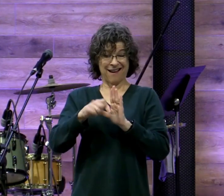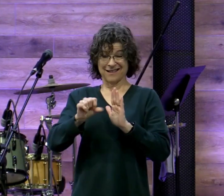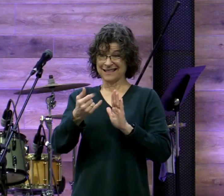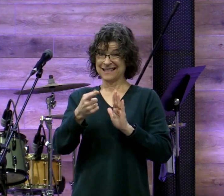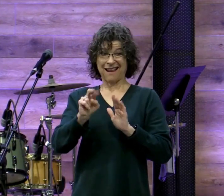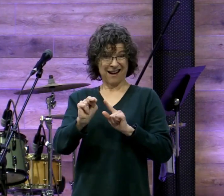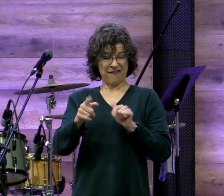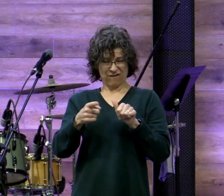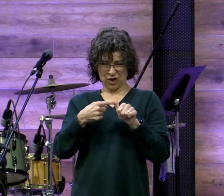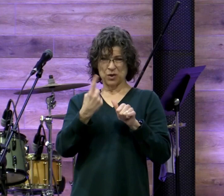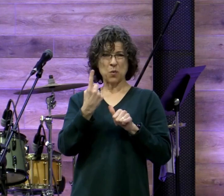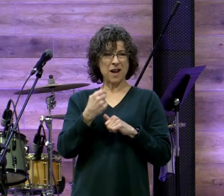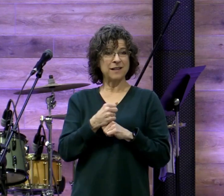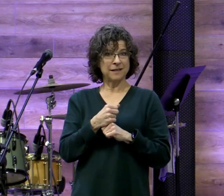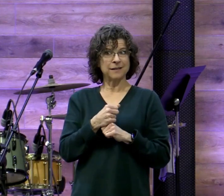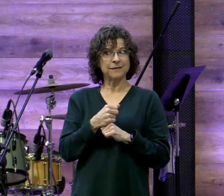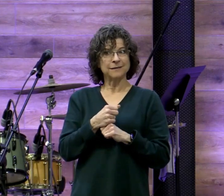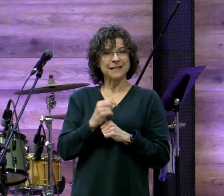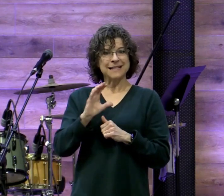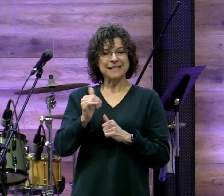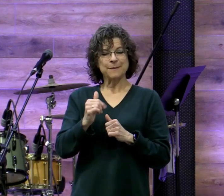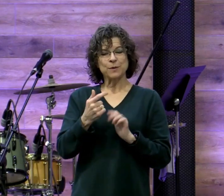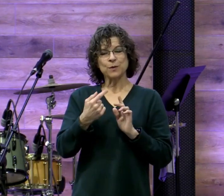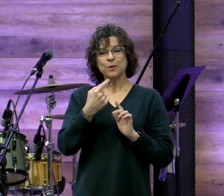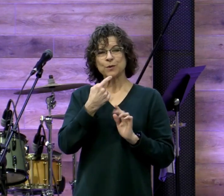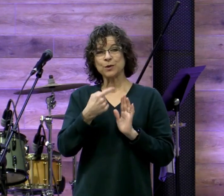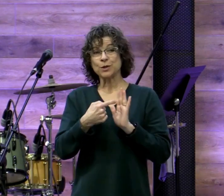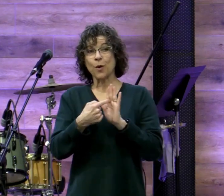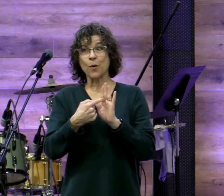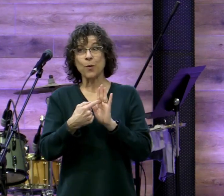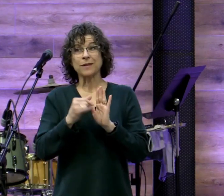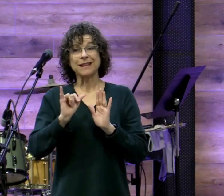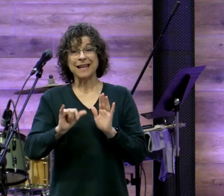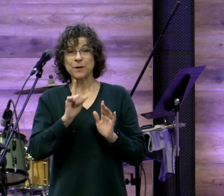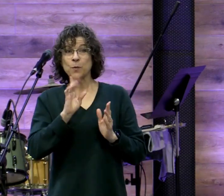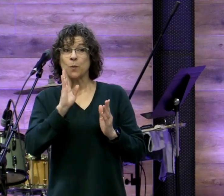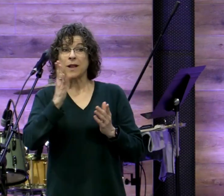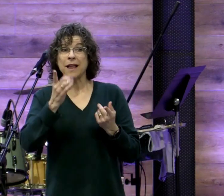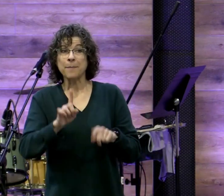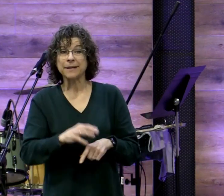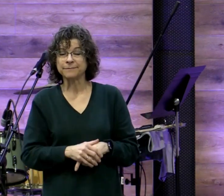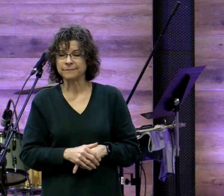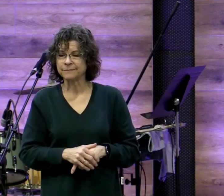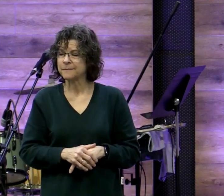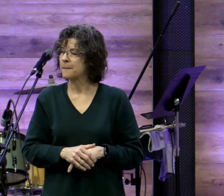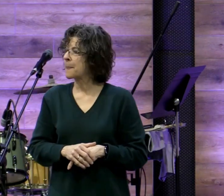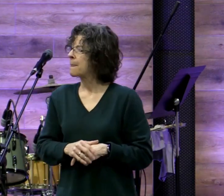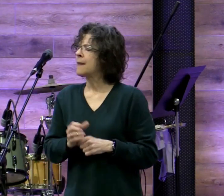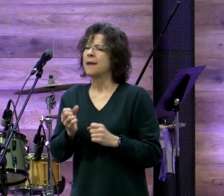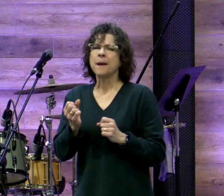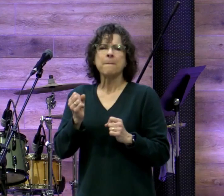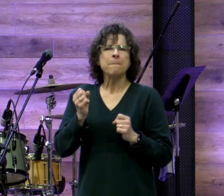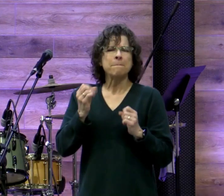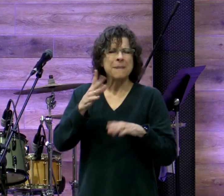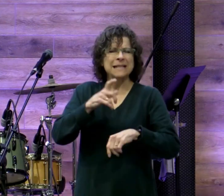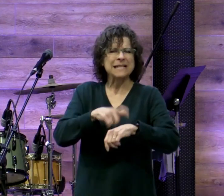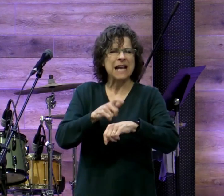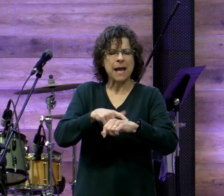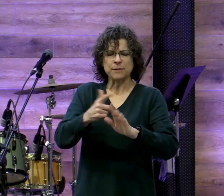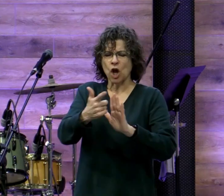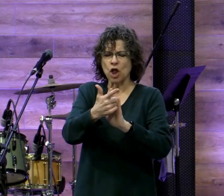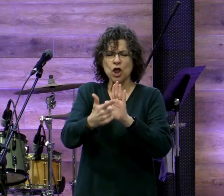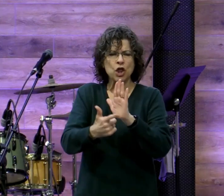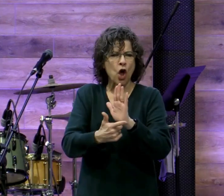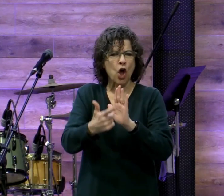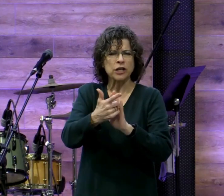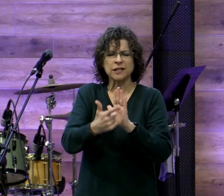See, in the Old Testament, there were all of these laws that reminded them that their sin separates them from a holy God. Sin leaves on